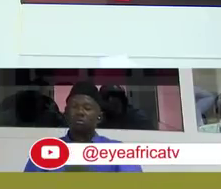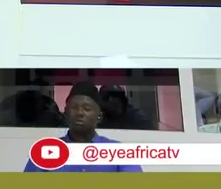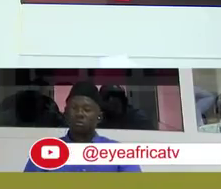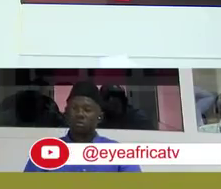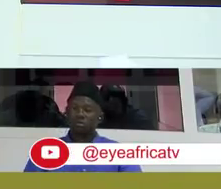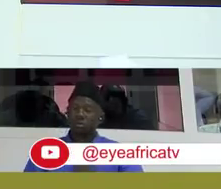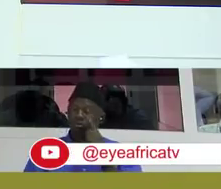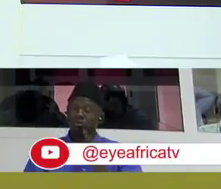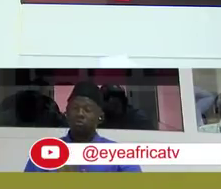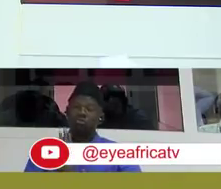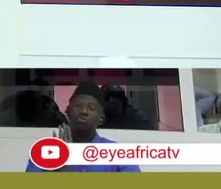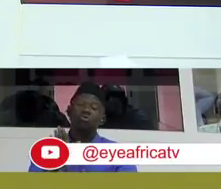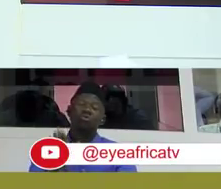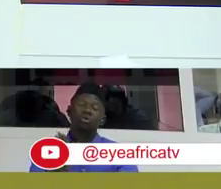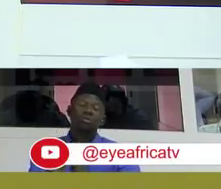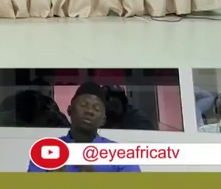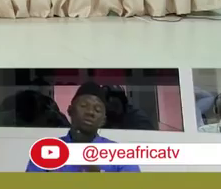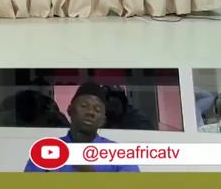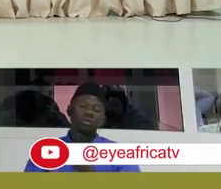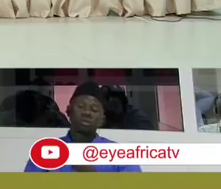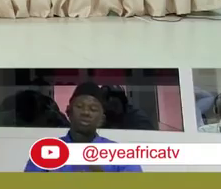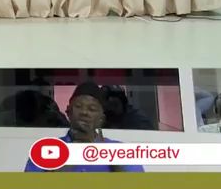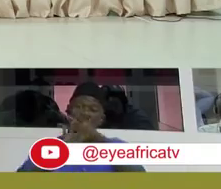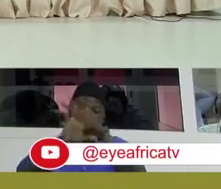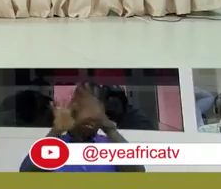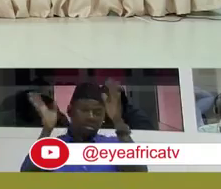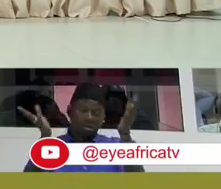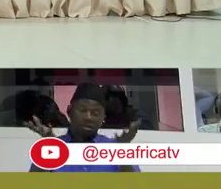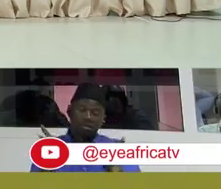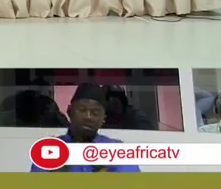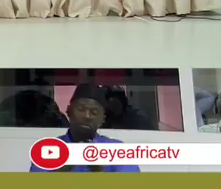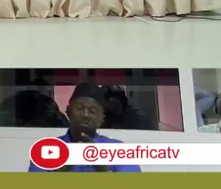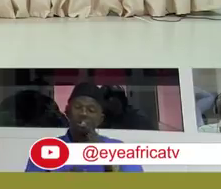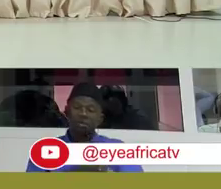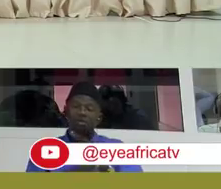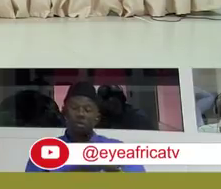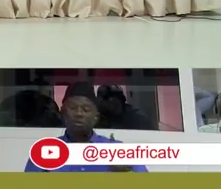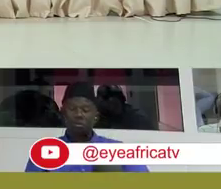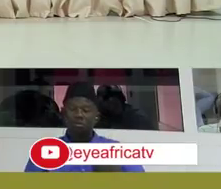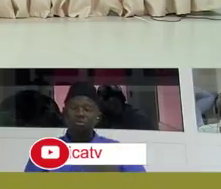Noting that the majority of Gambians are Muslims.